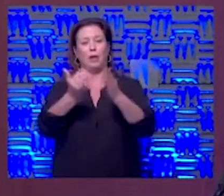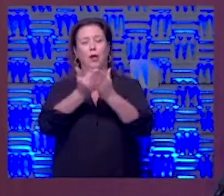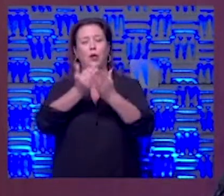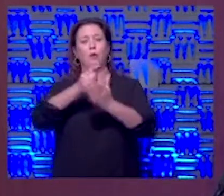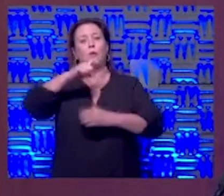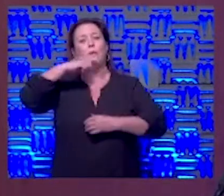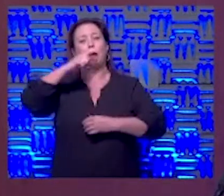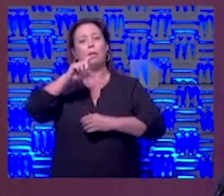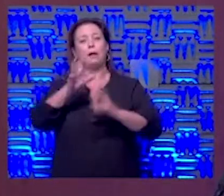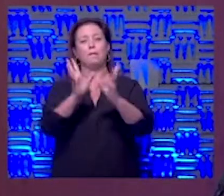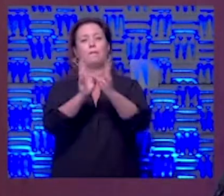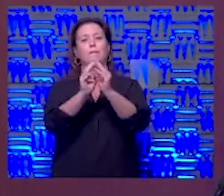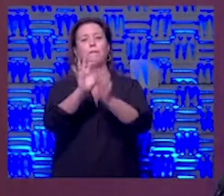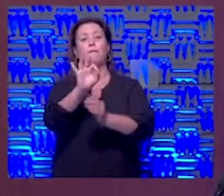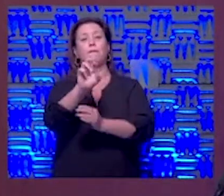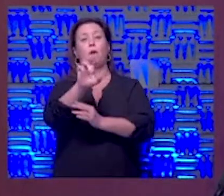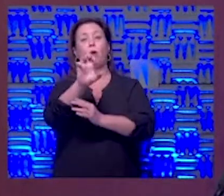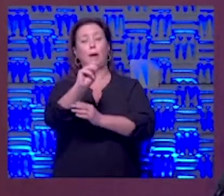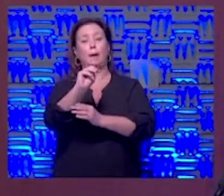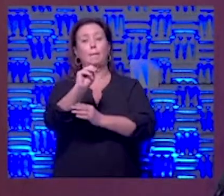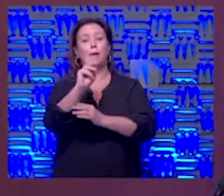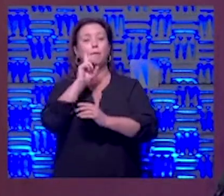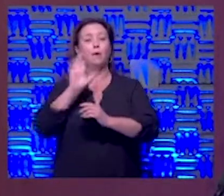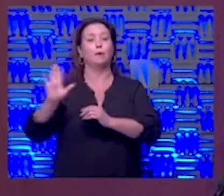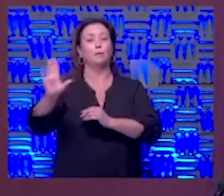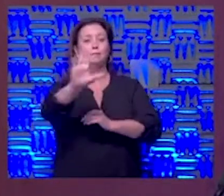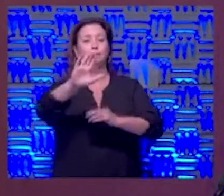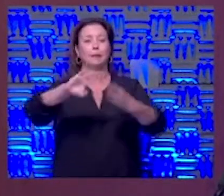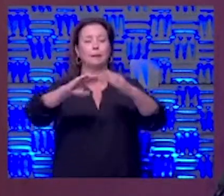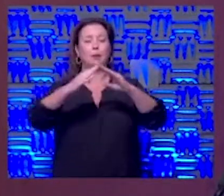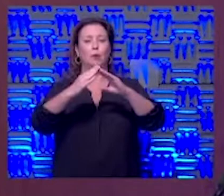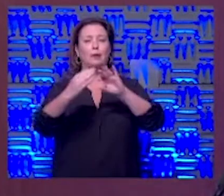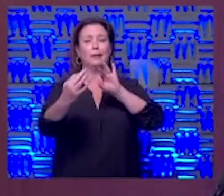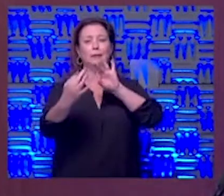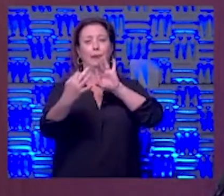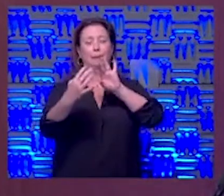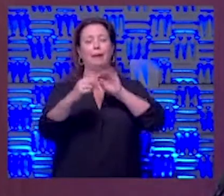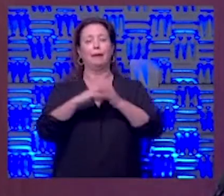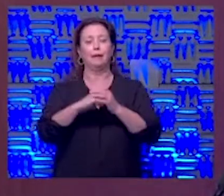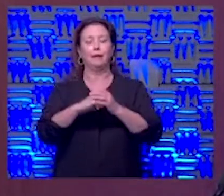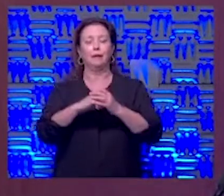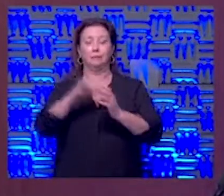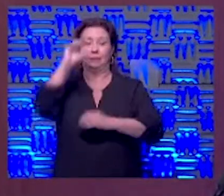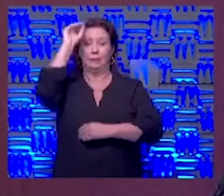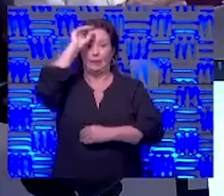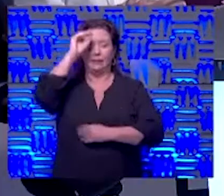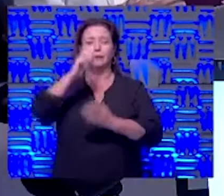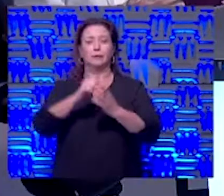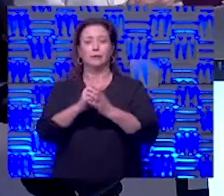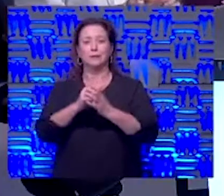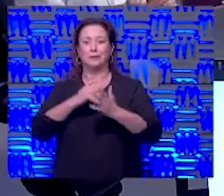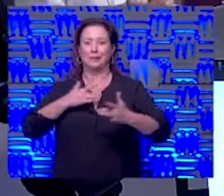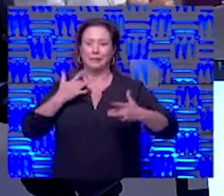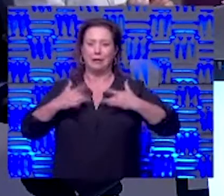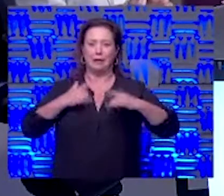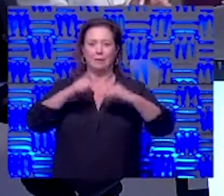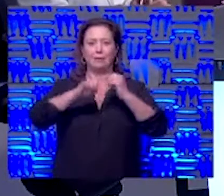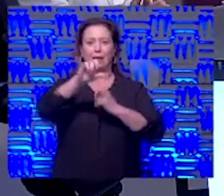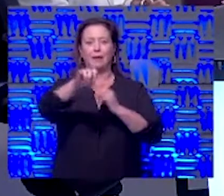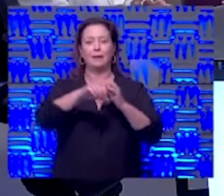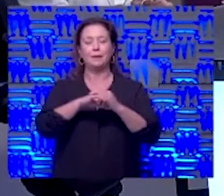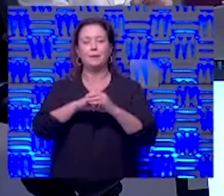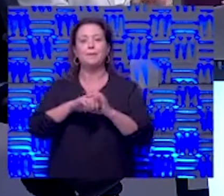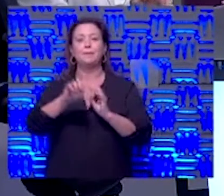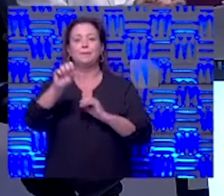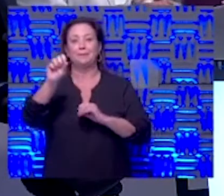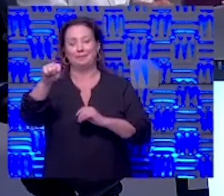public forum for people to give input. And I think we're all really excited about that. Well, we do know we have questions for you, which is one of the reasons why I gave you a hot